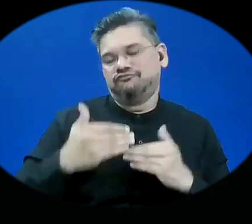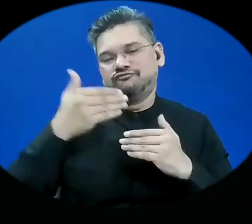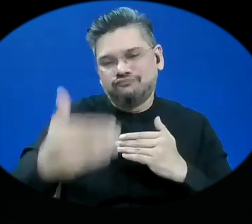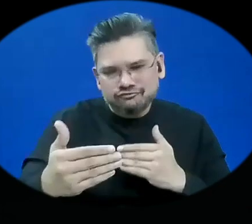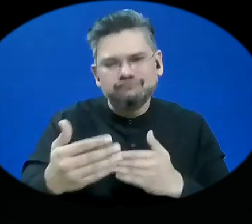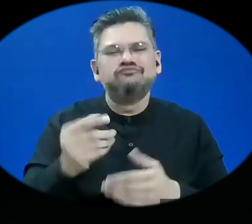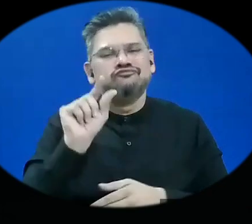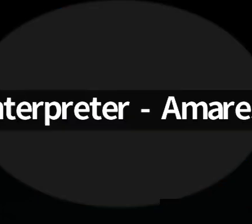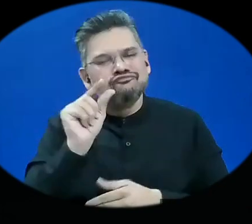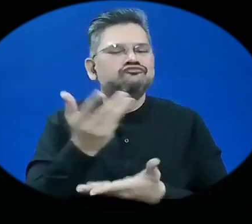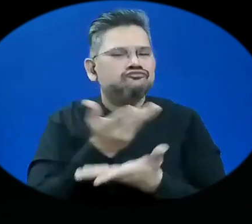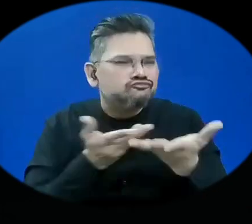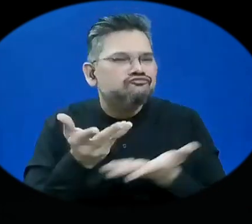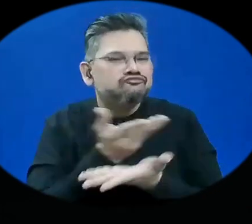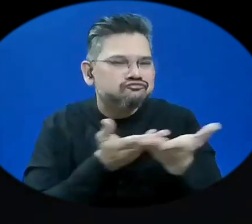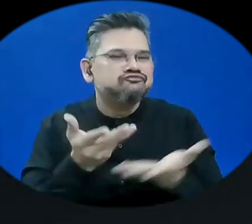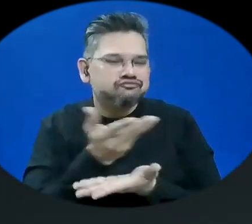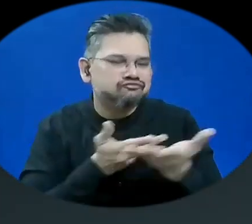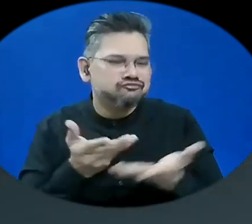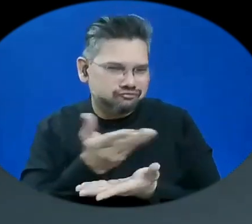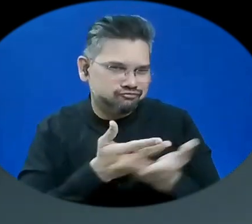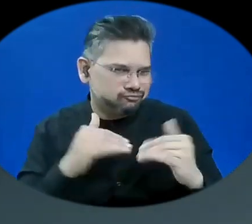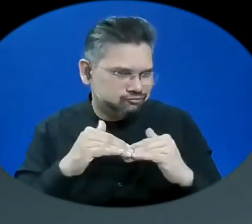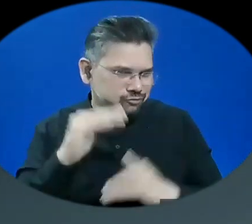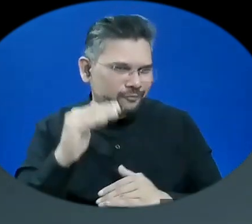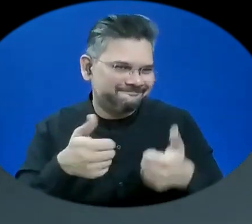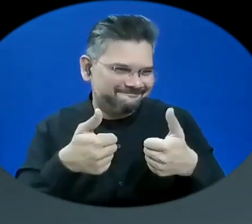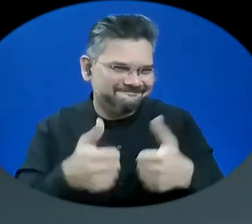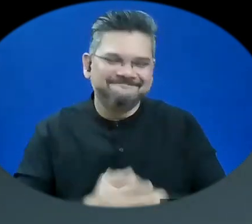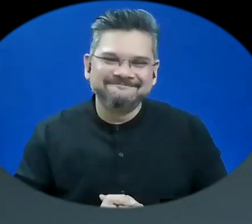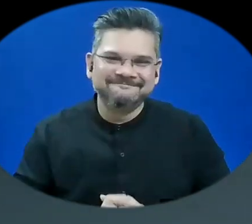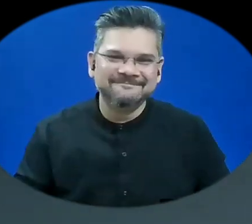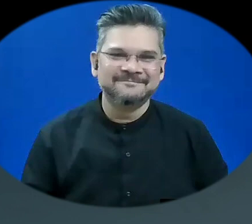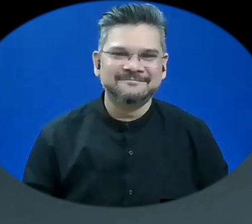about what we hear and what we're taking away.